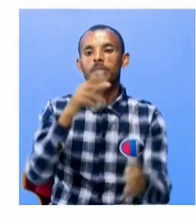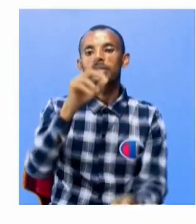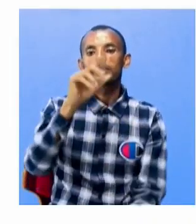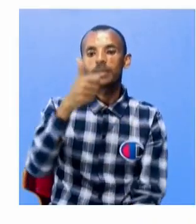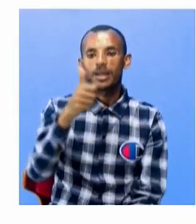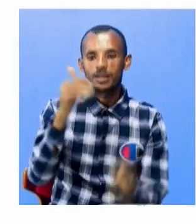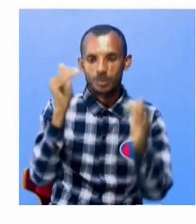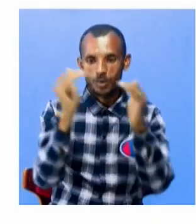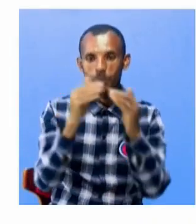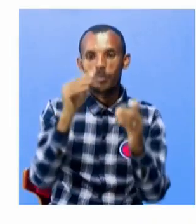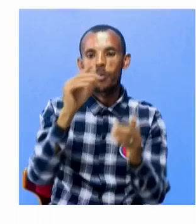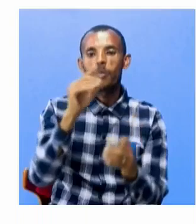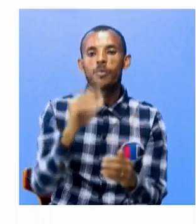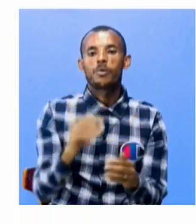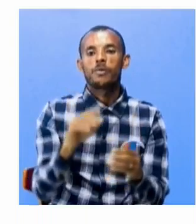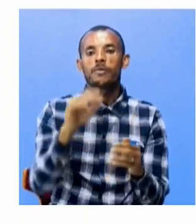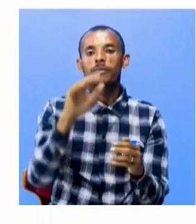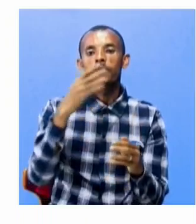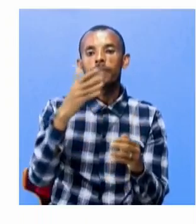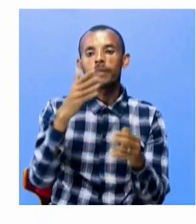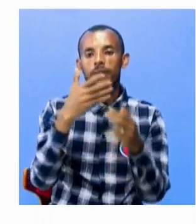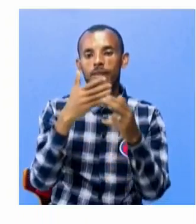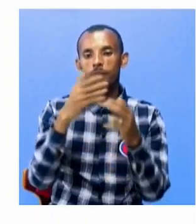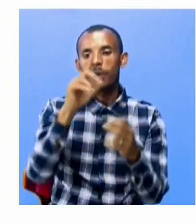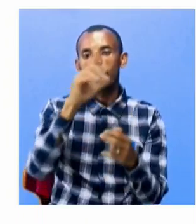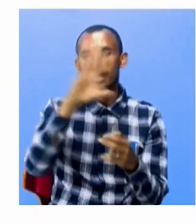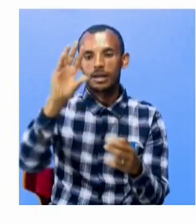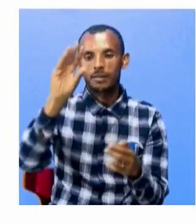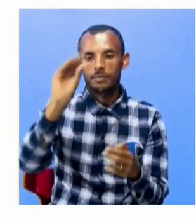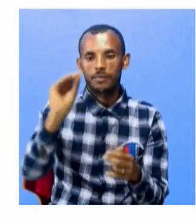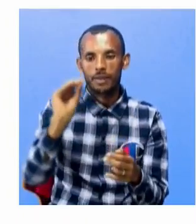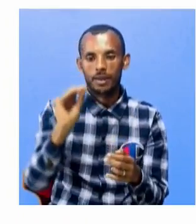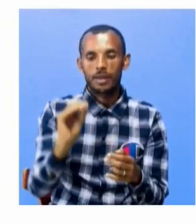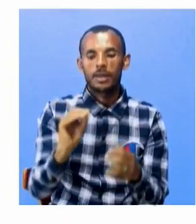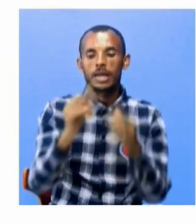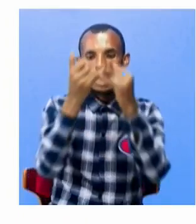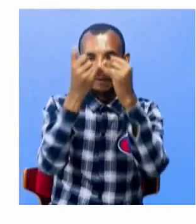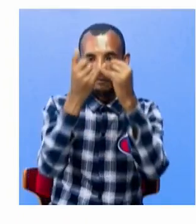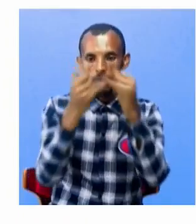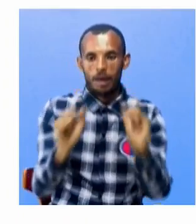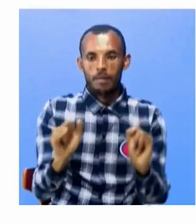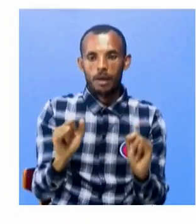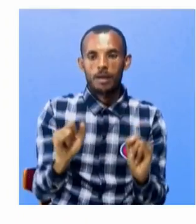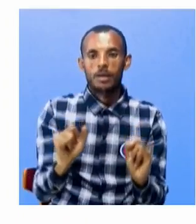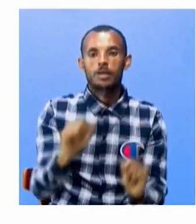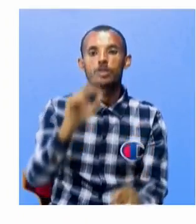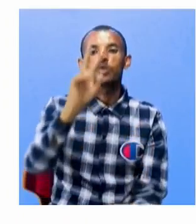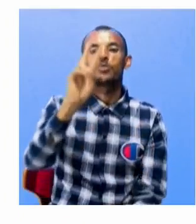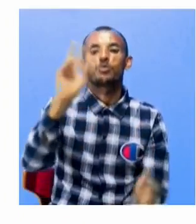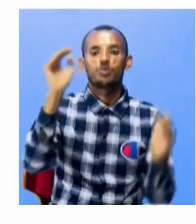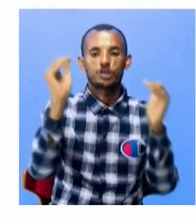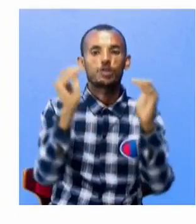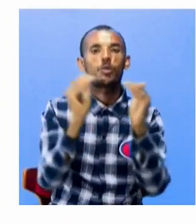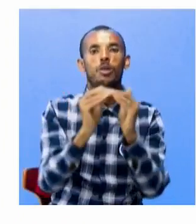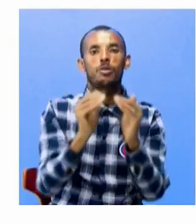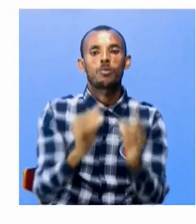here. 15 times 10 is 150 divided by 2. There is percent